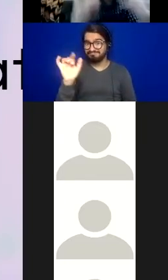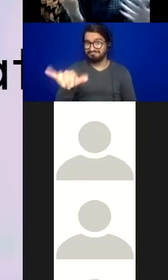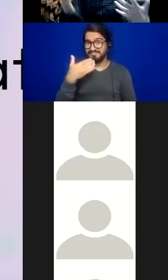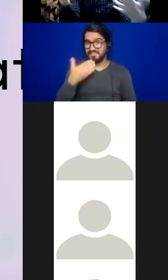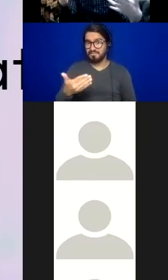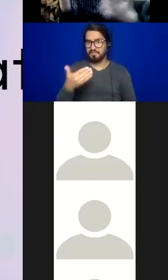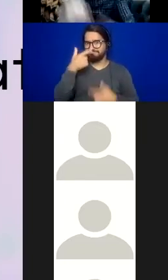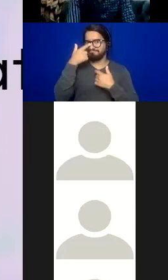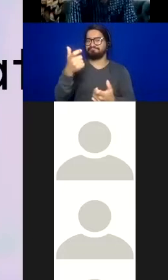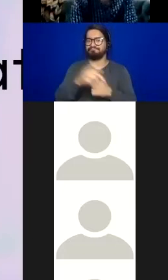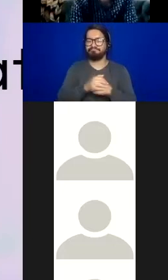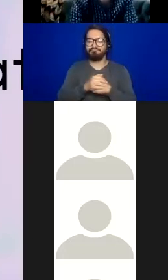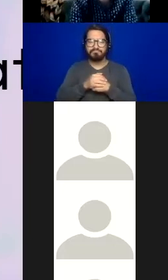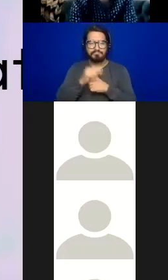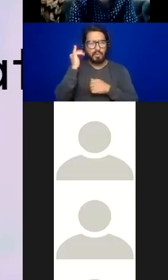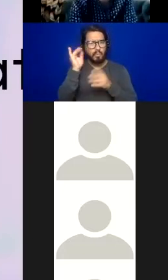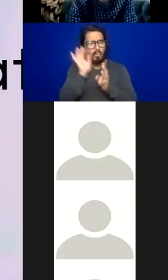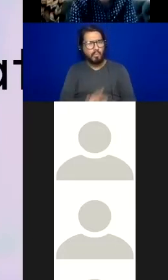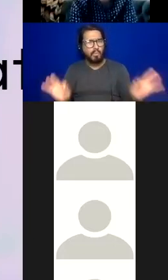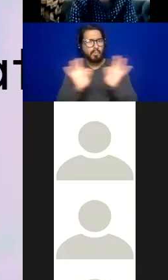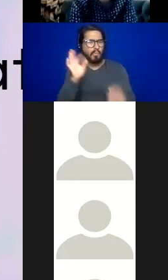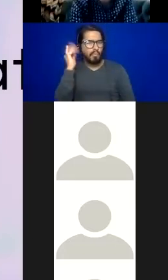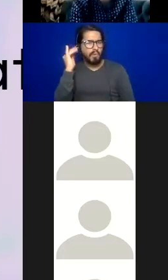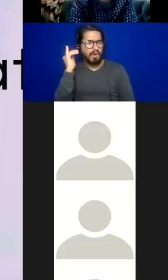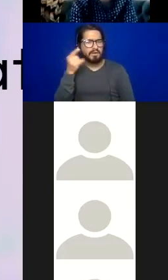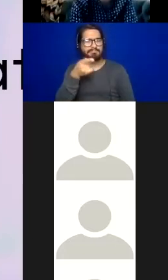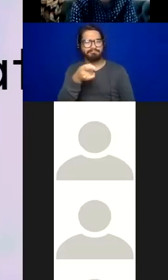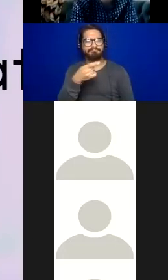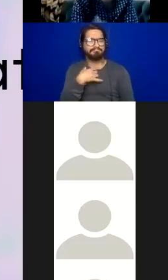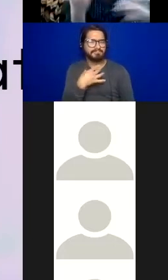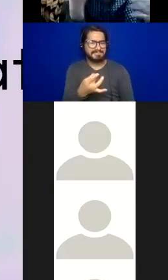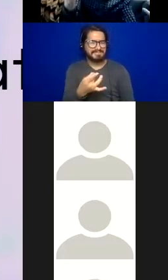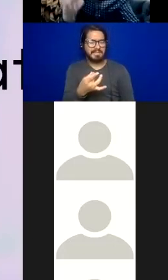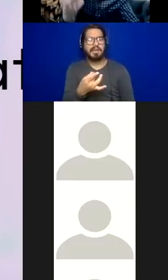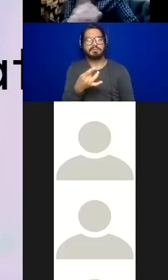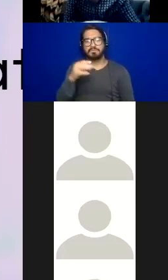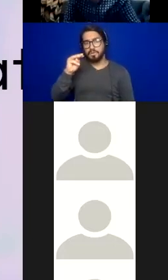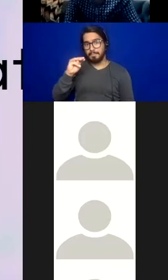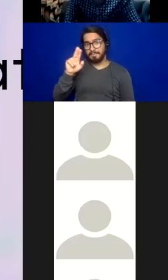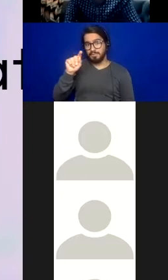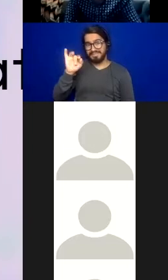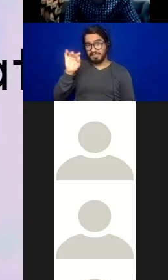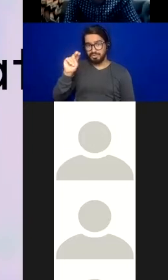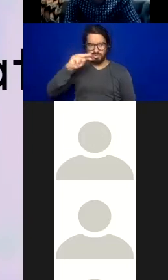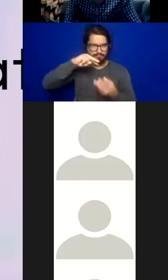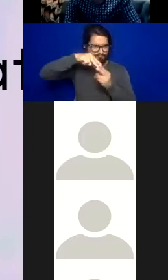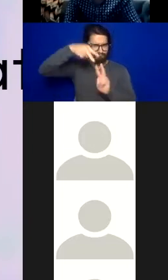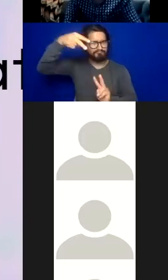So why does this matter? So I really like this metaphor of mutation. I was talking to a friend of mine